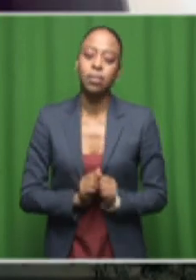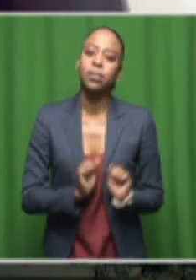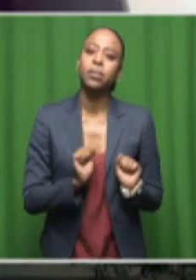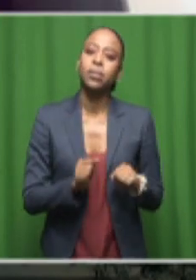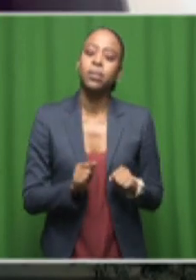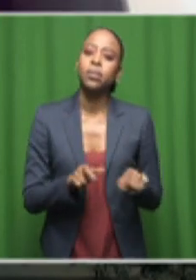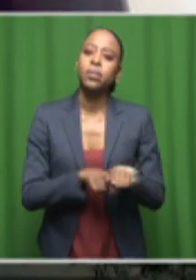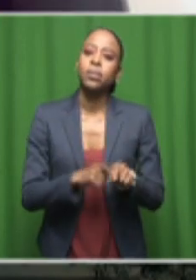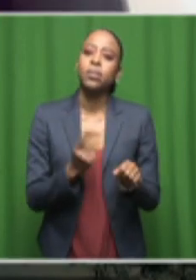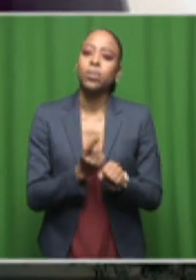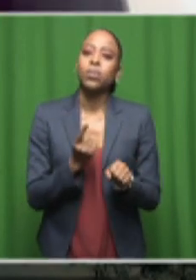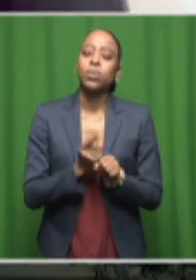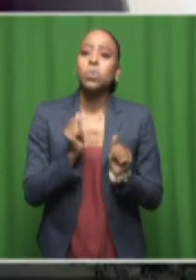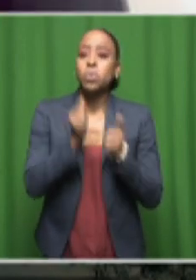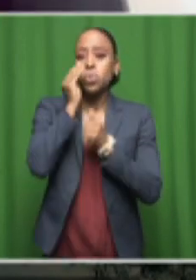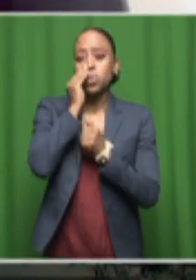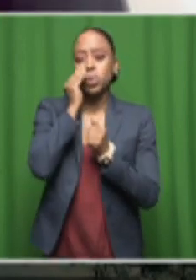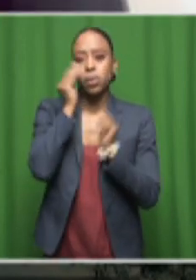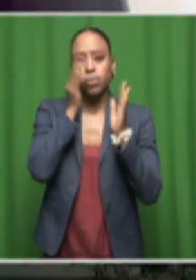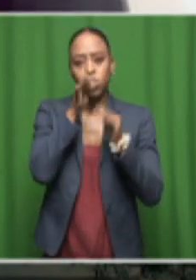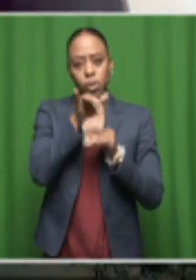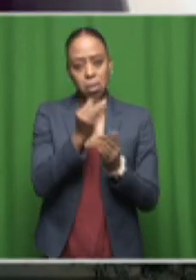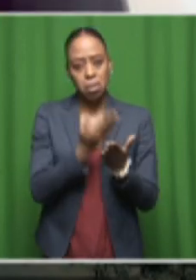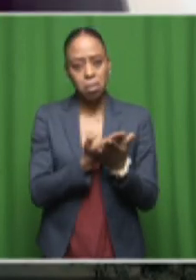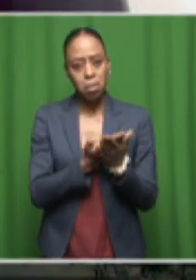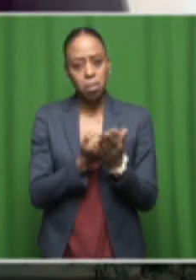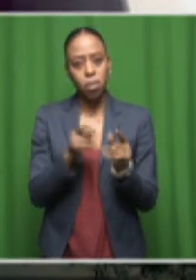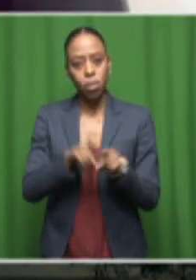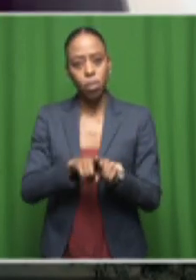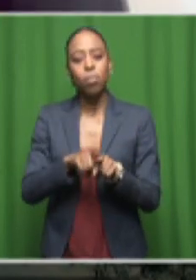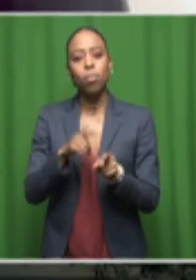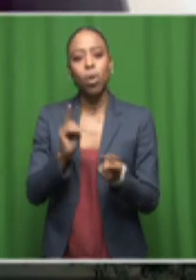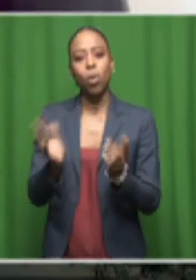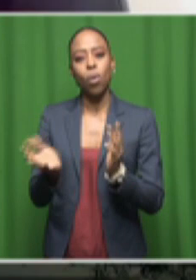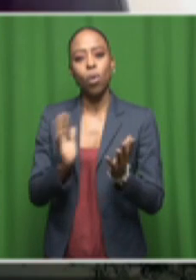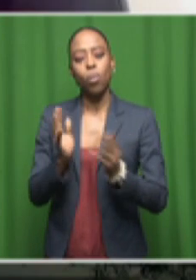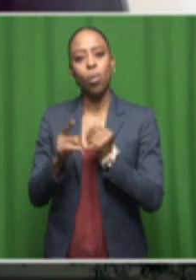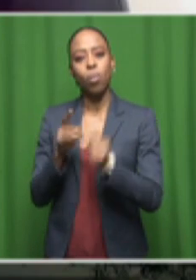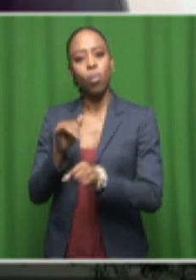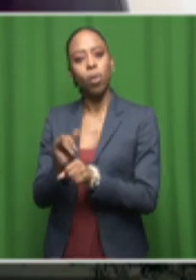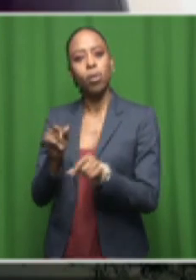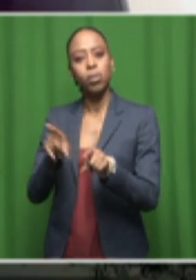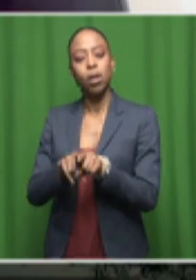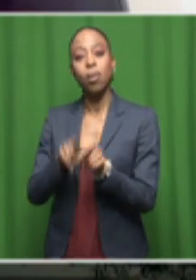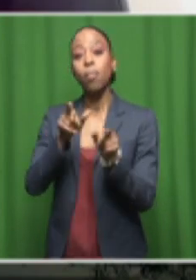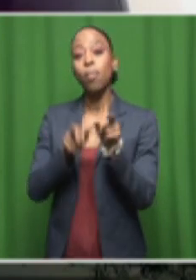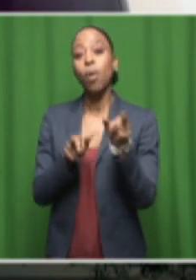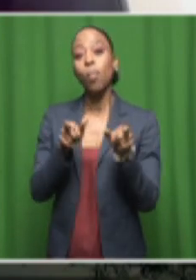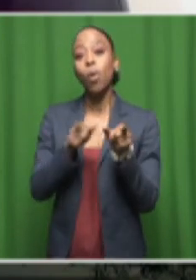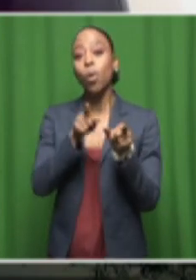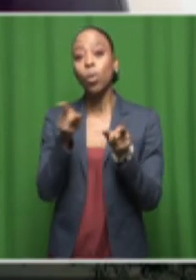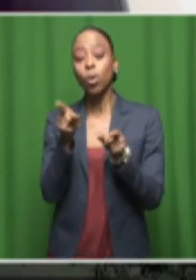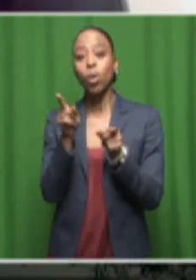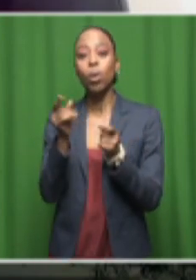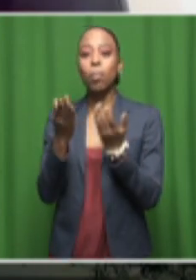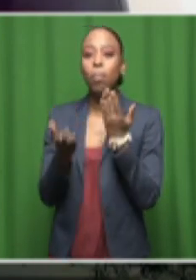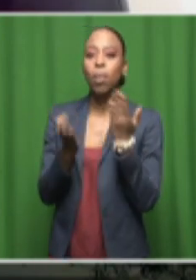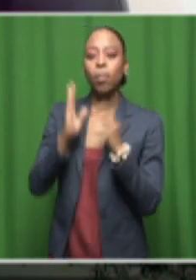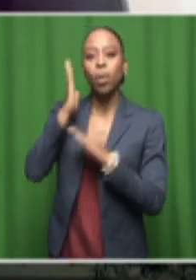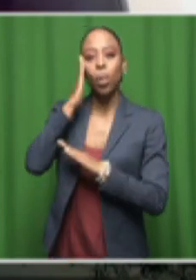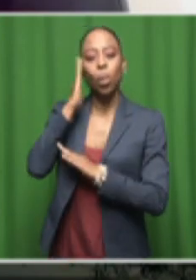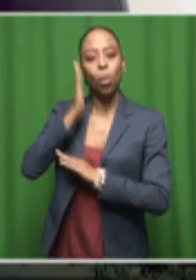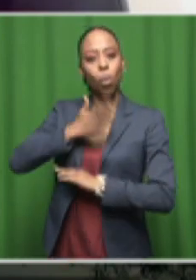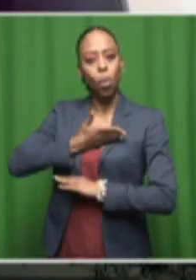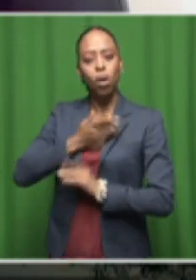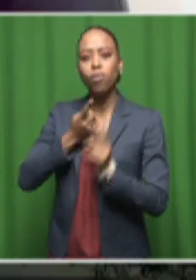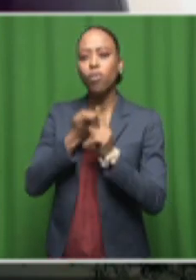yes, indeed, some good news to look at, and I mean, just that comparison again, for viewers that sort of may want to know where we've